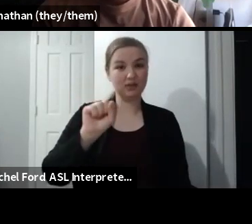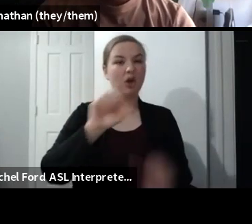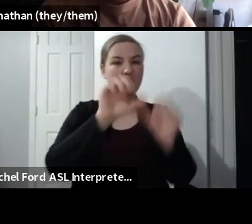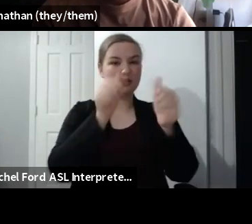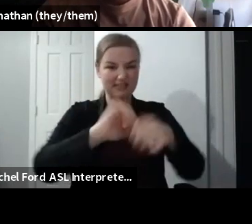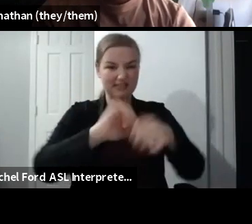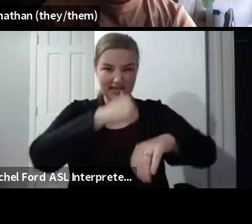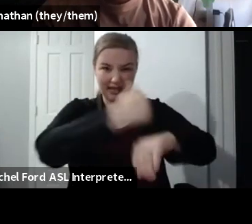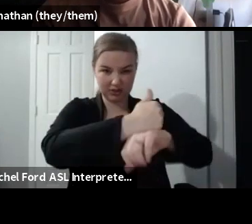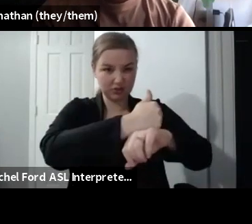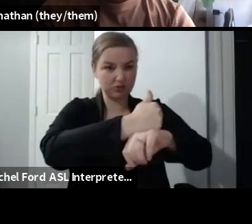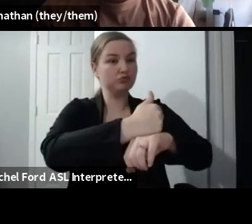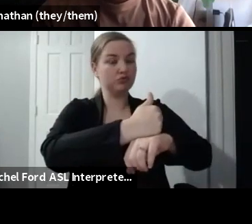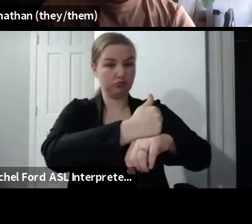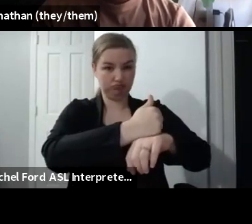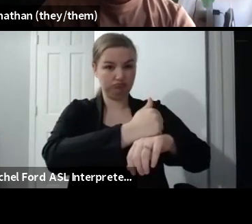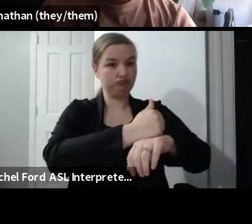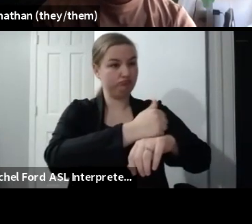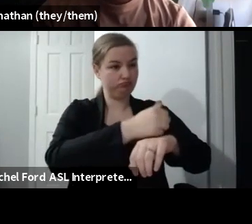Caribbean.